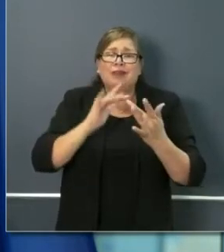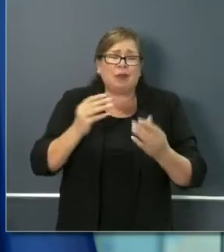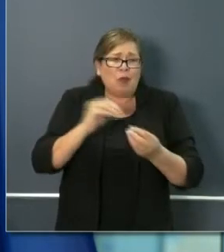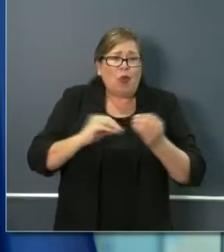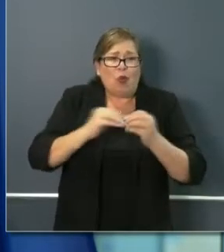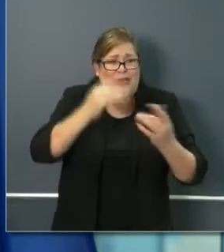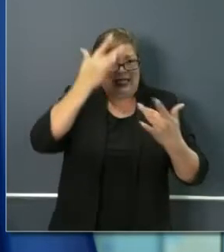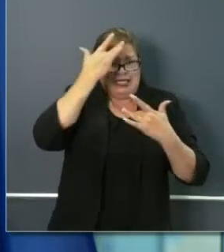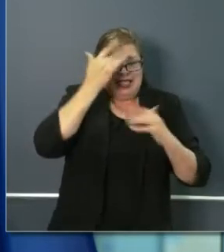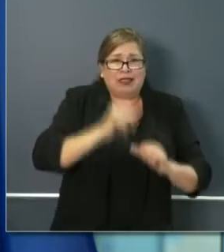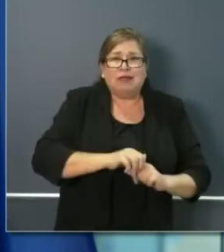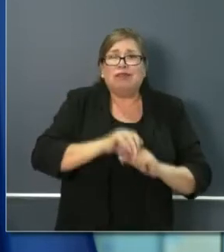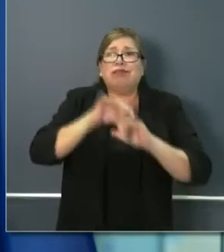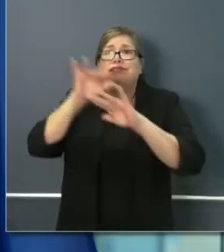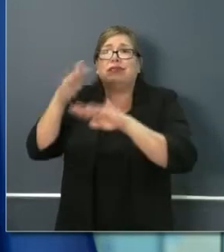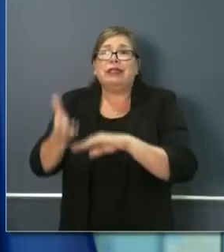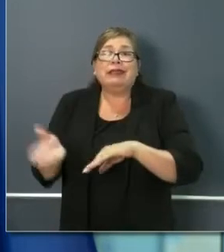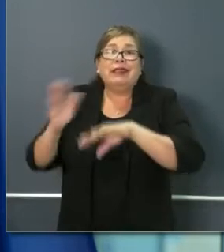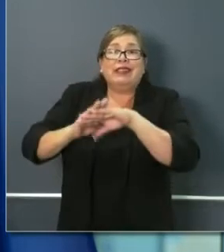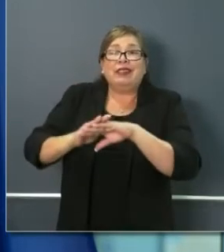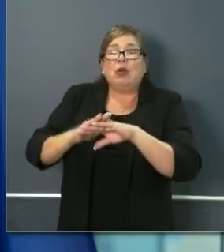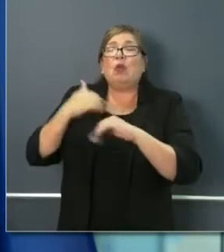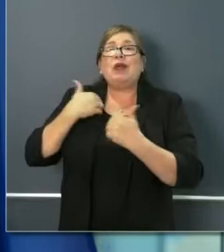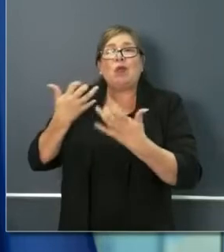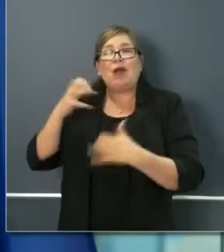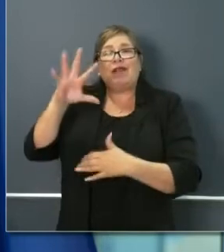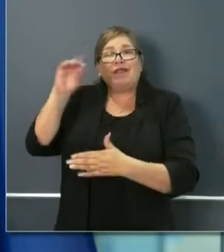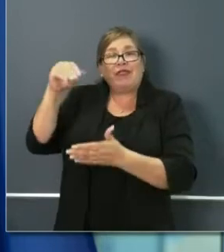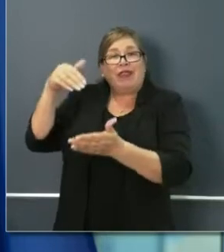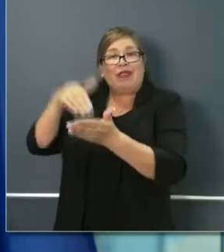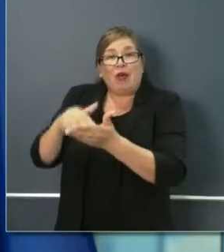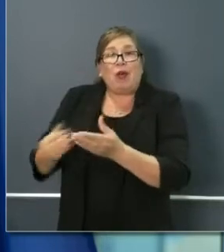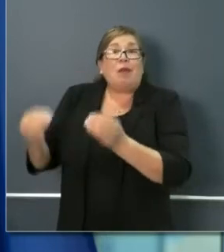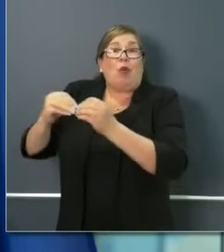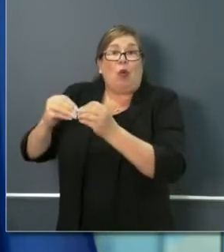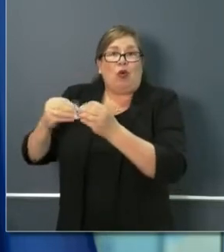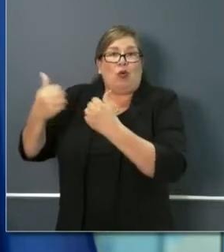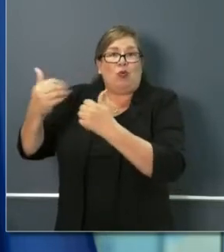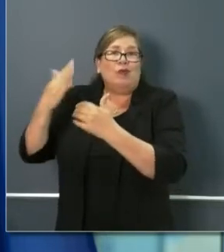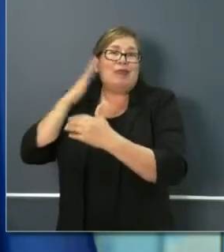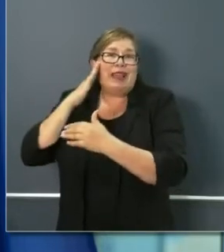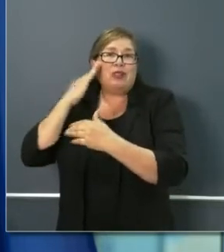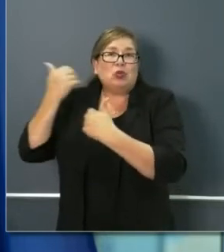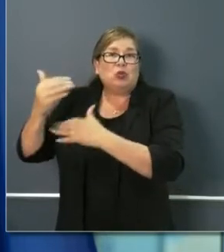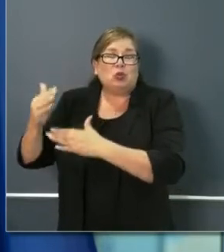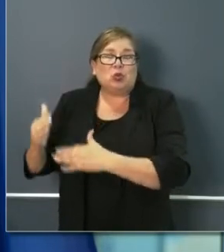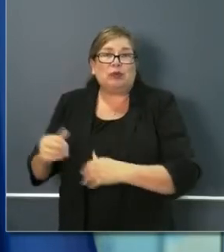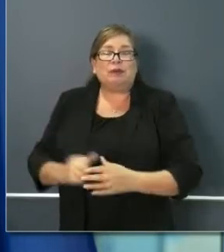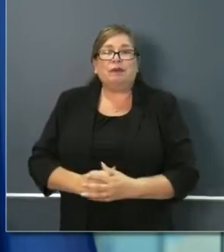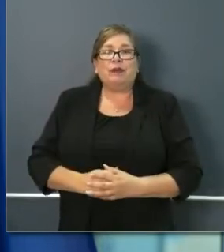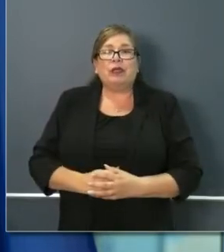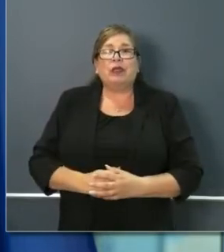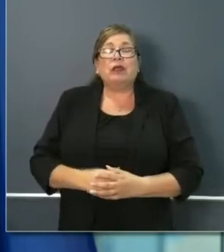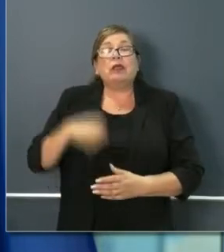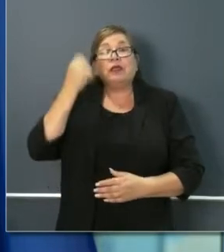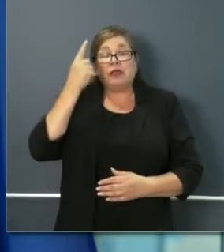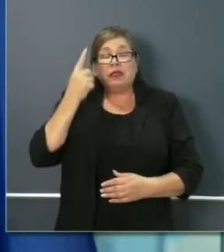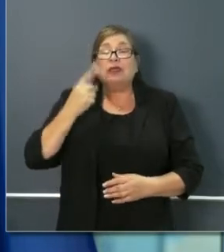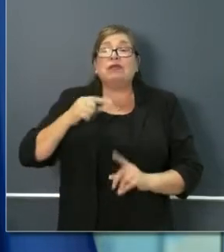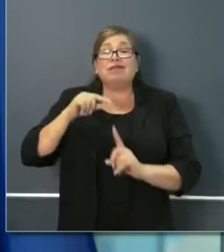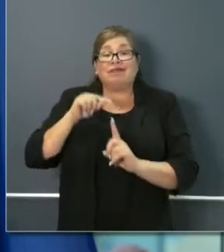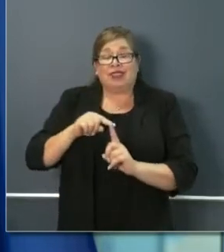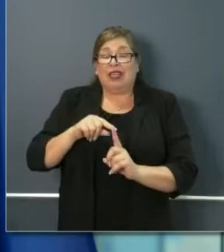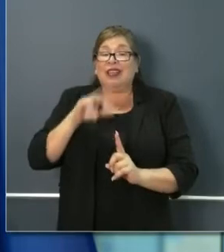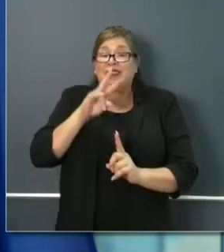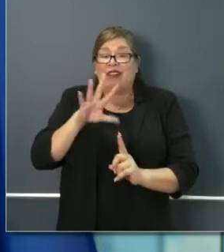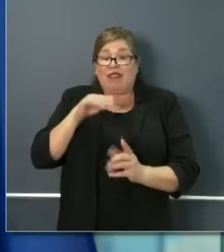125,000 rooms that we are looking to procure, of which 30,000 would be done within the hospital system, a